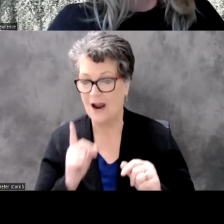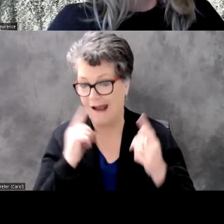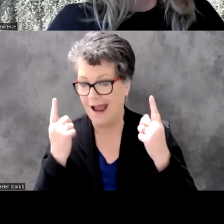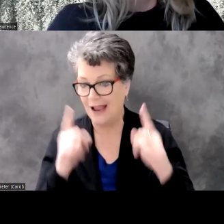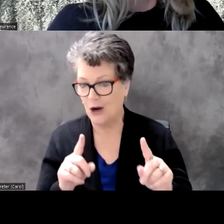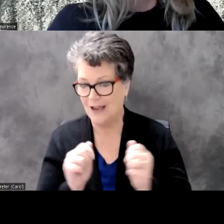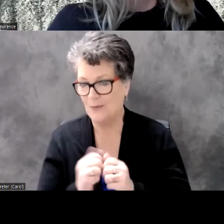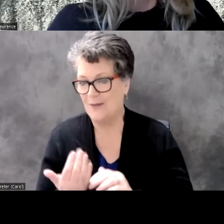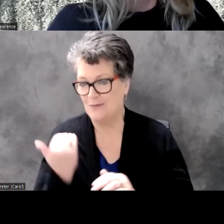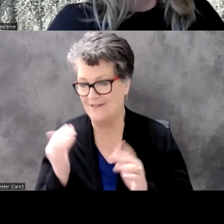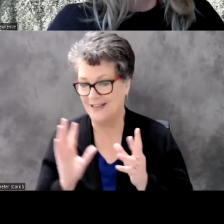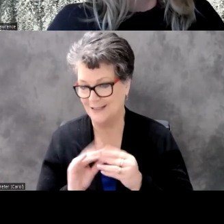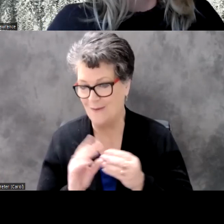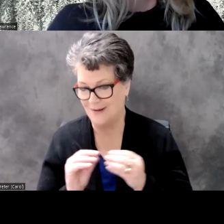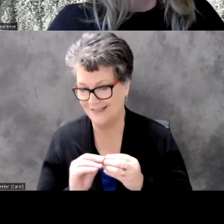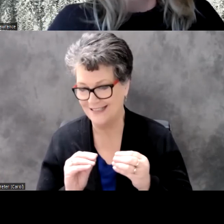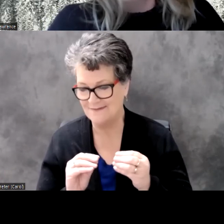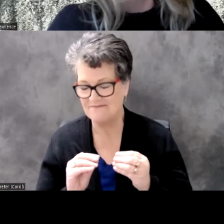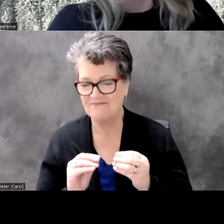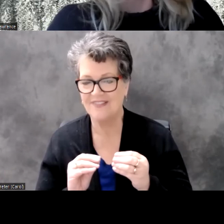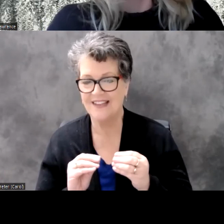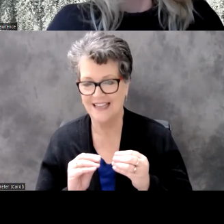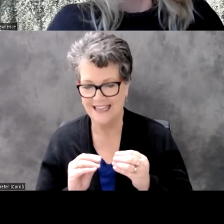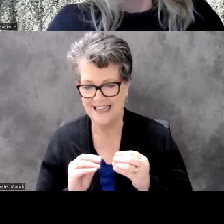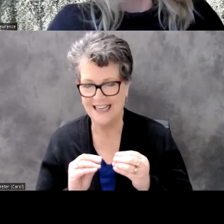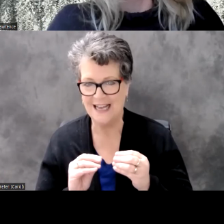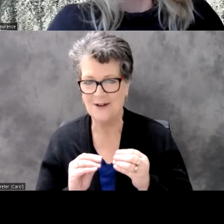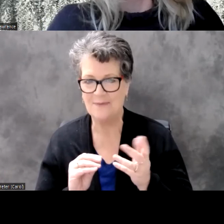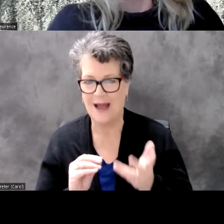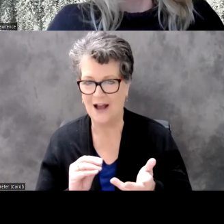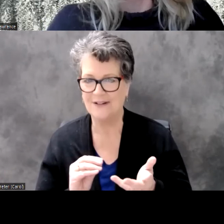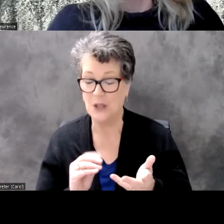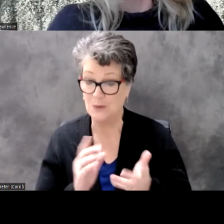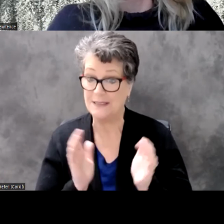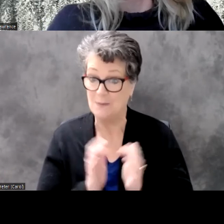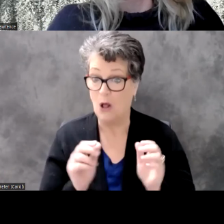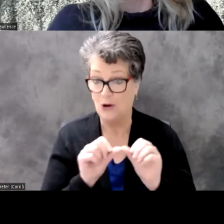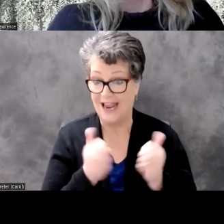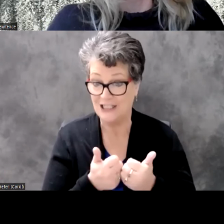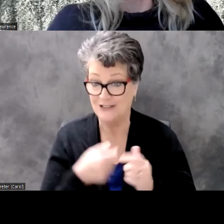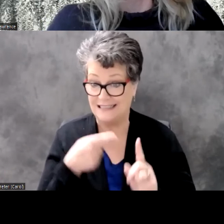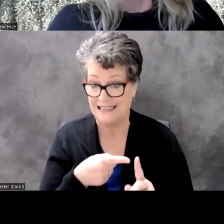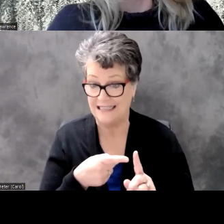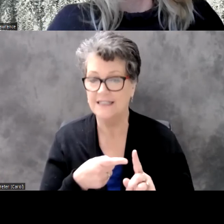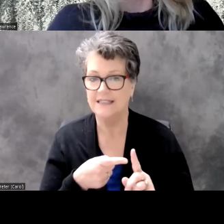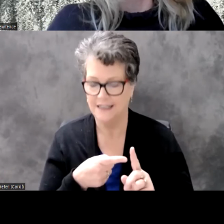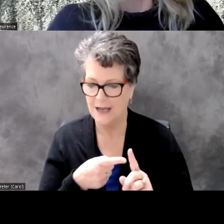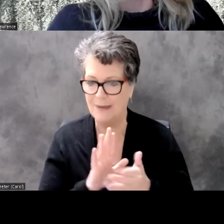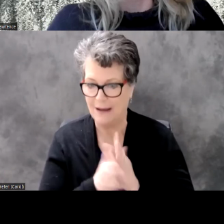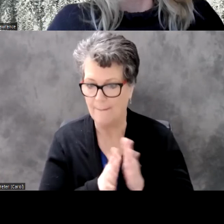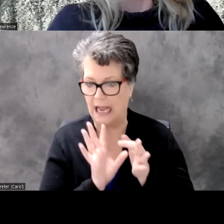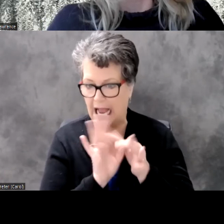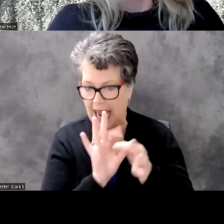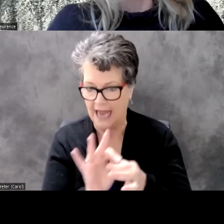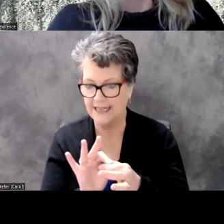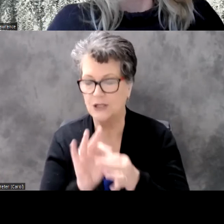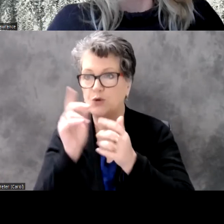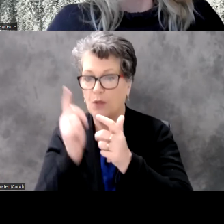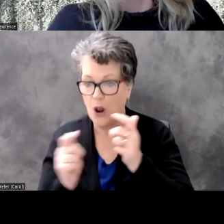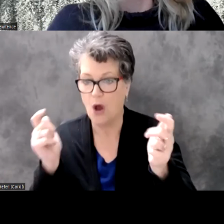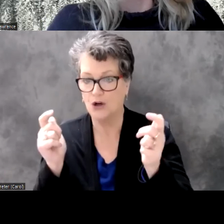previous comments about agencies, especially smaller ones, getting connected to the